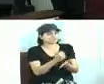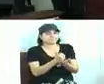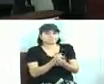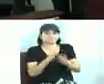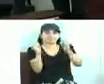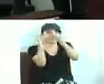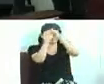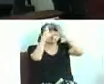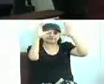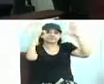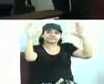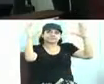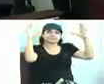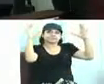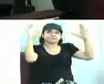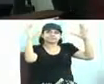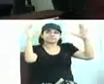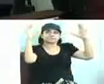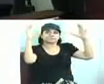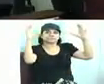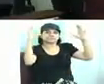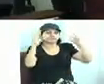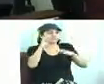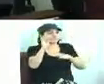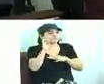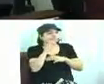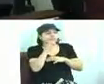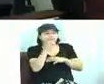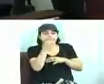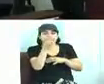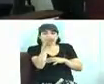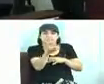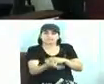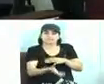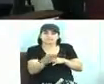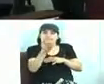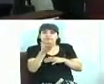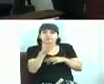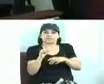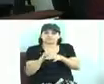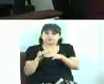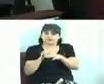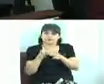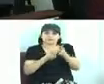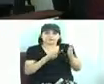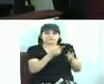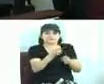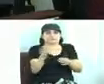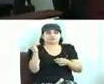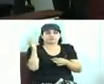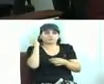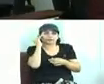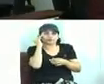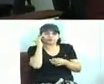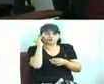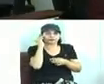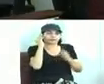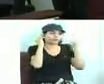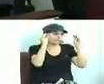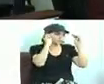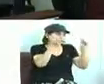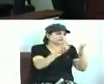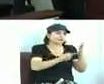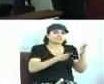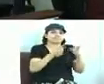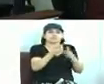imagine. Be who you are. Practice what you know. Teach what